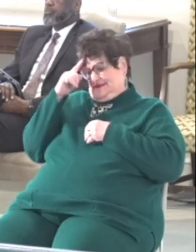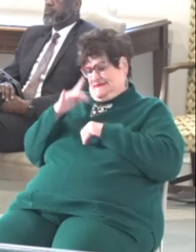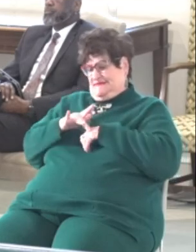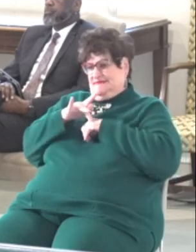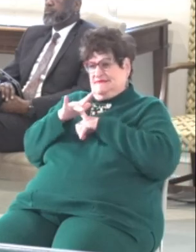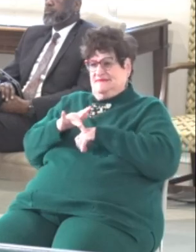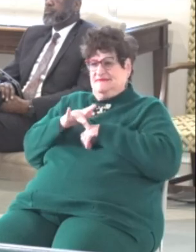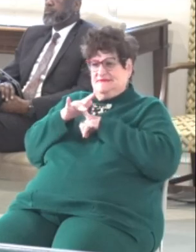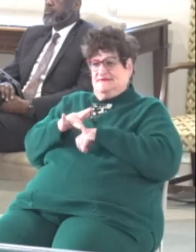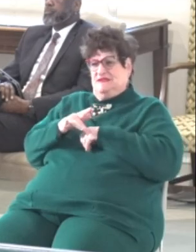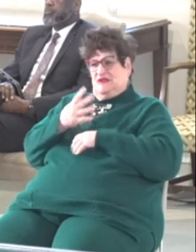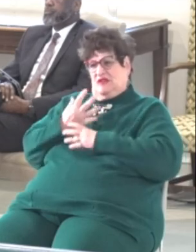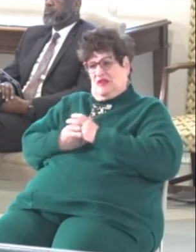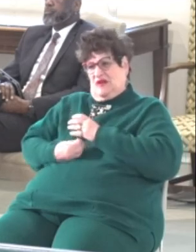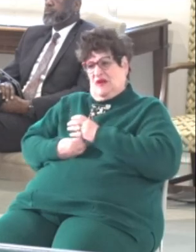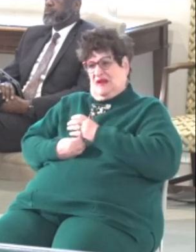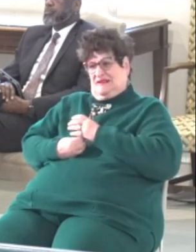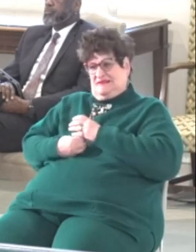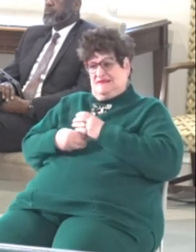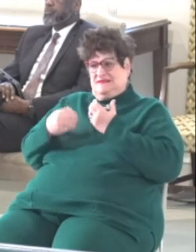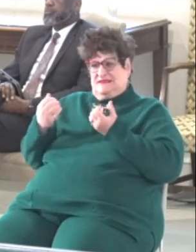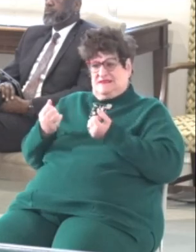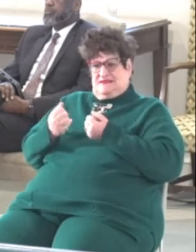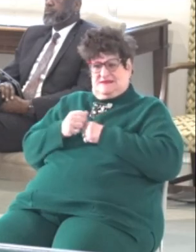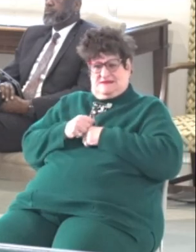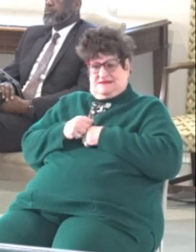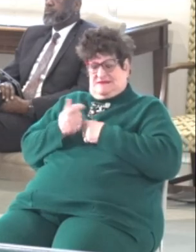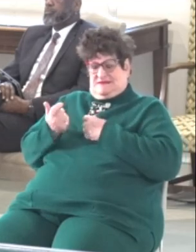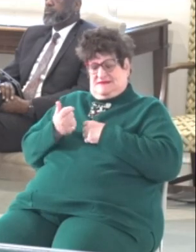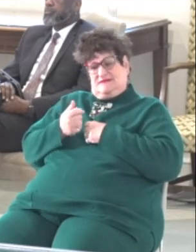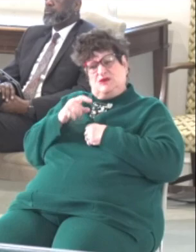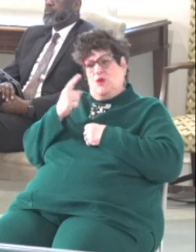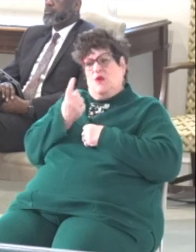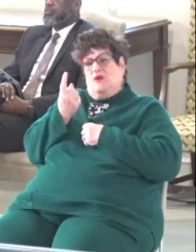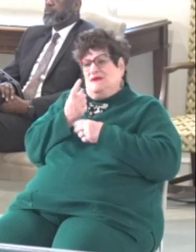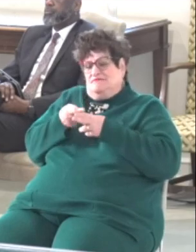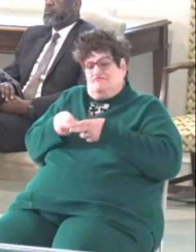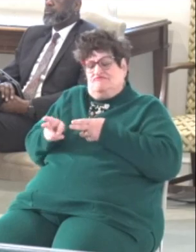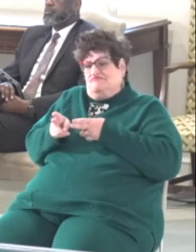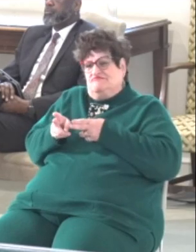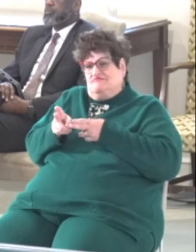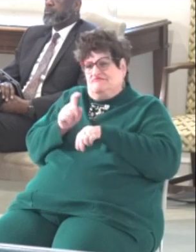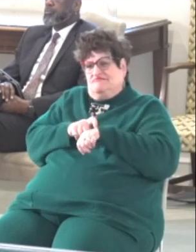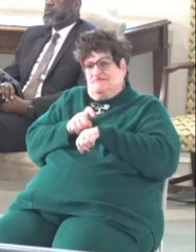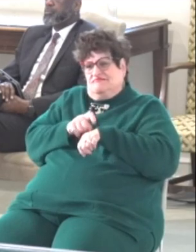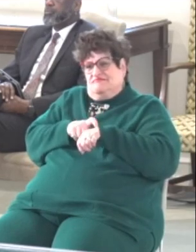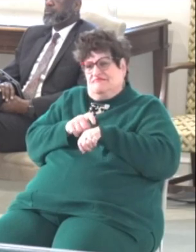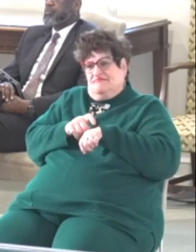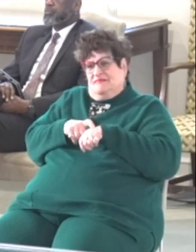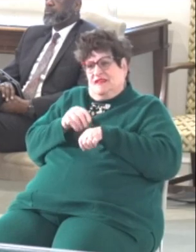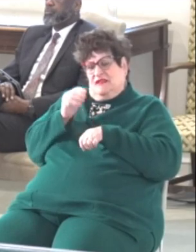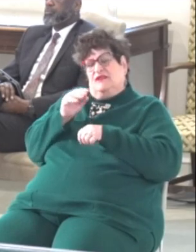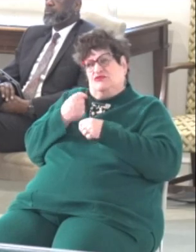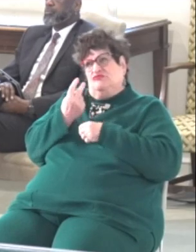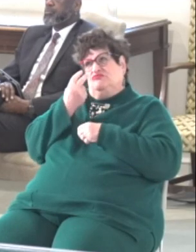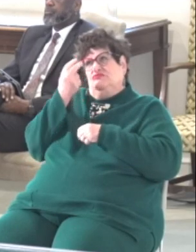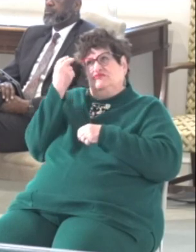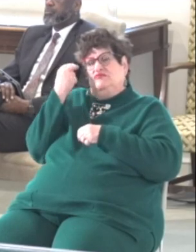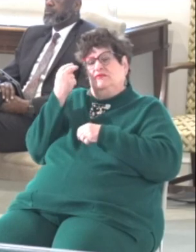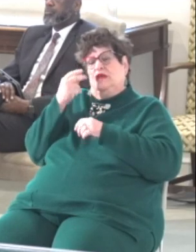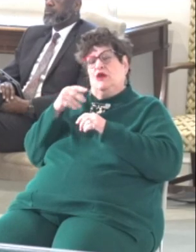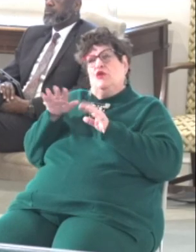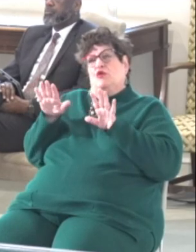loss, rather than a season, a moment, a time of reflection, of